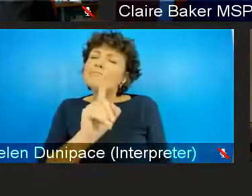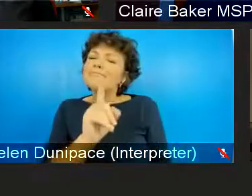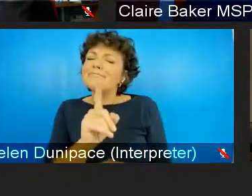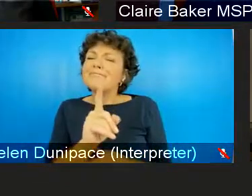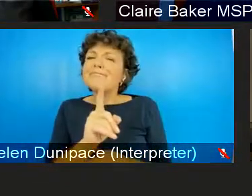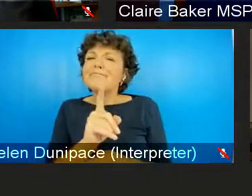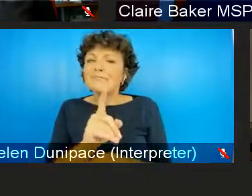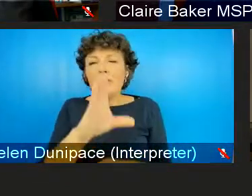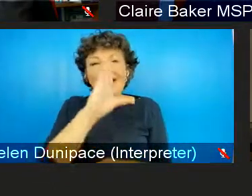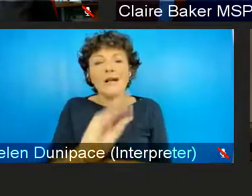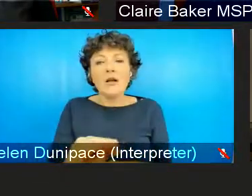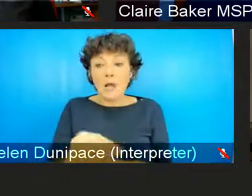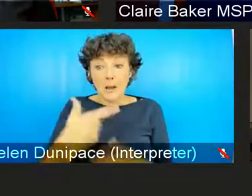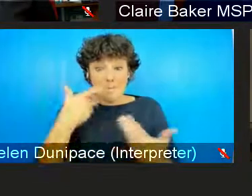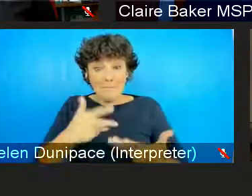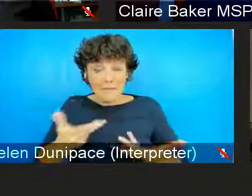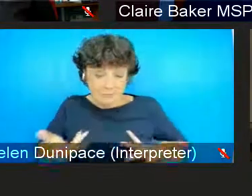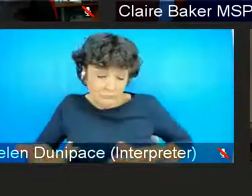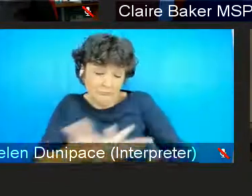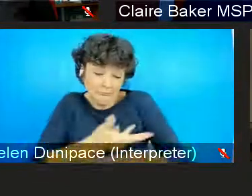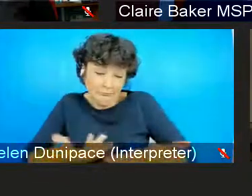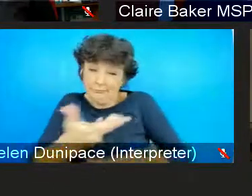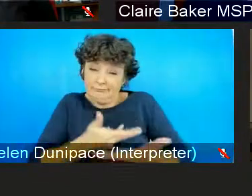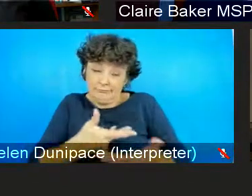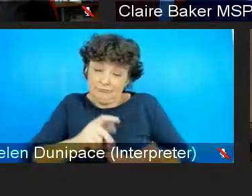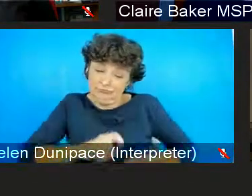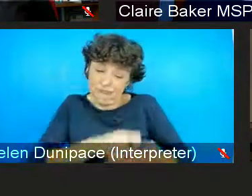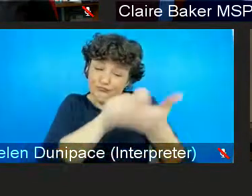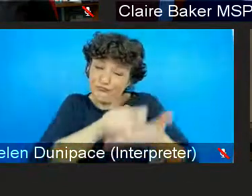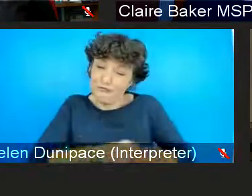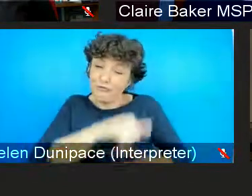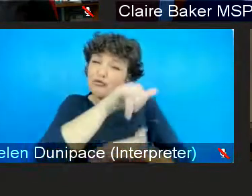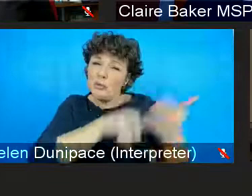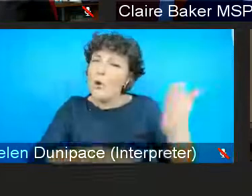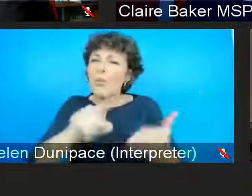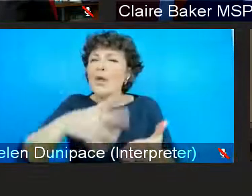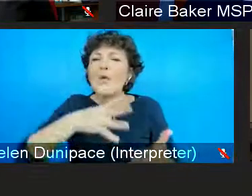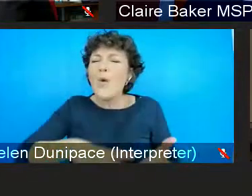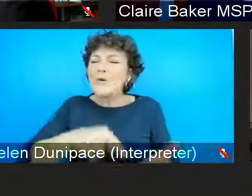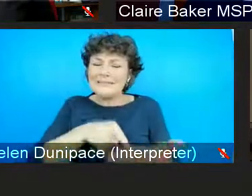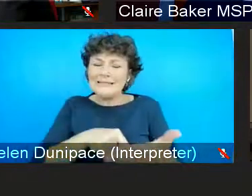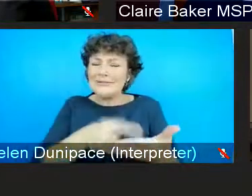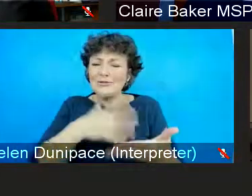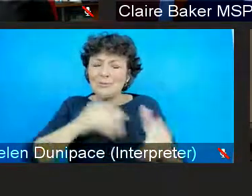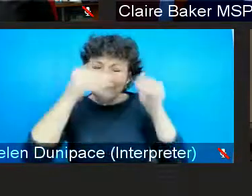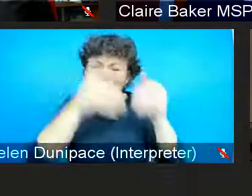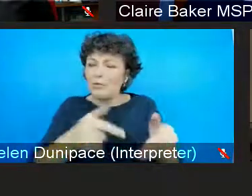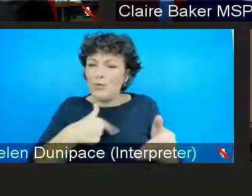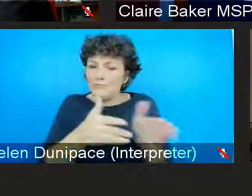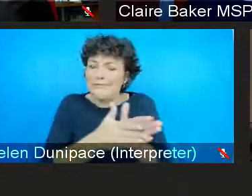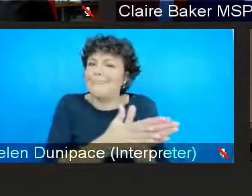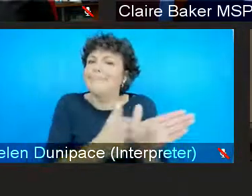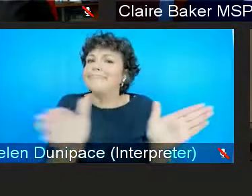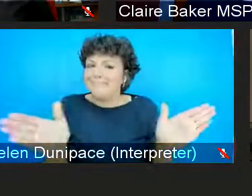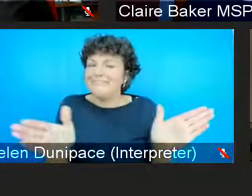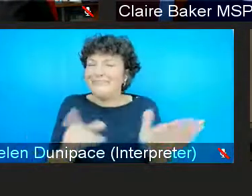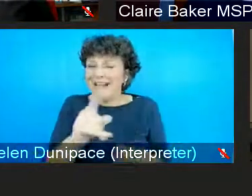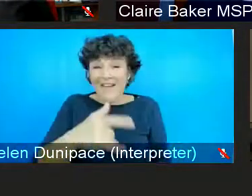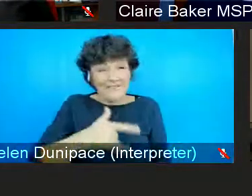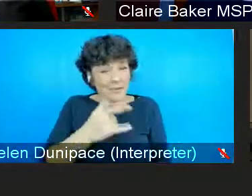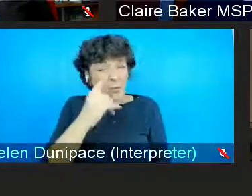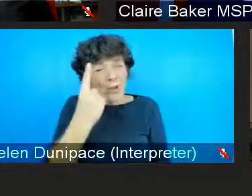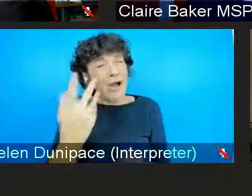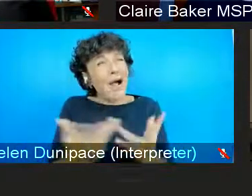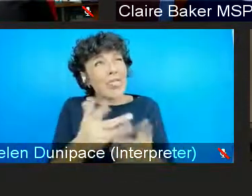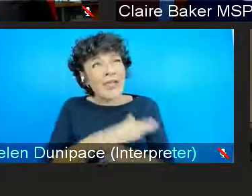know, did the just transition report, we really wanted to expand the scope of it. So I think the other area is housing